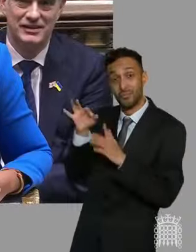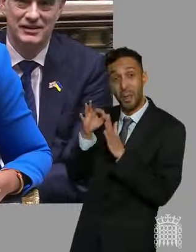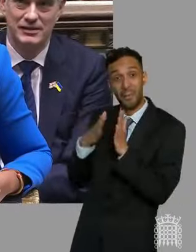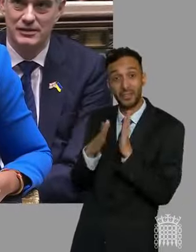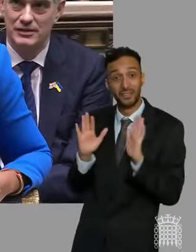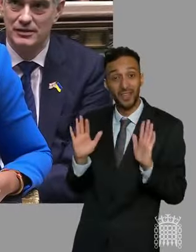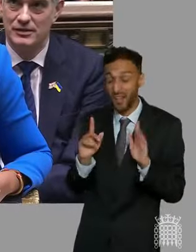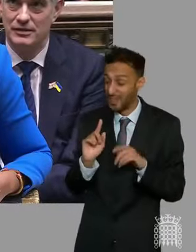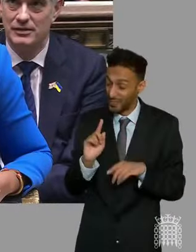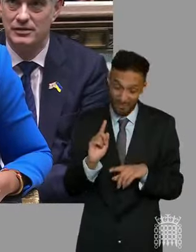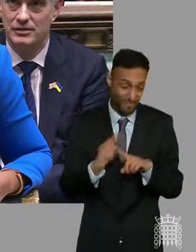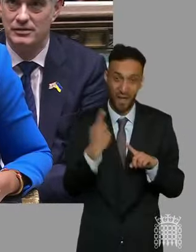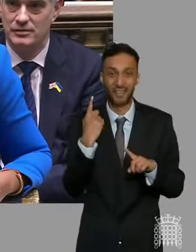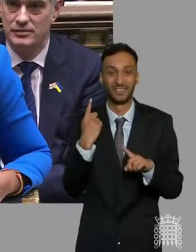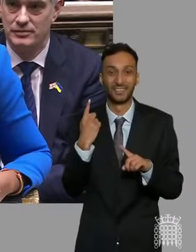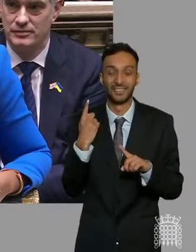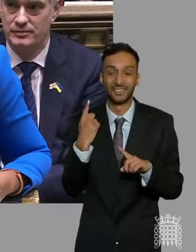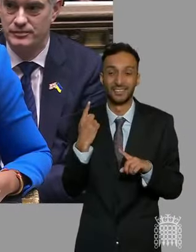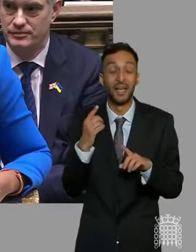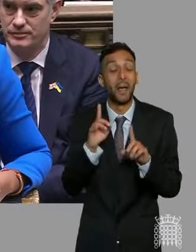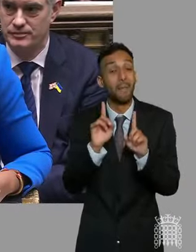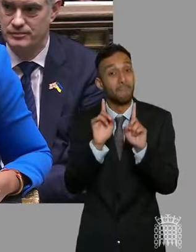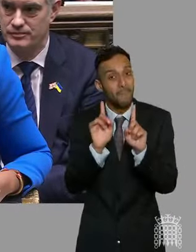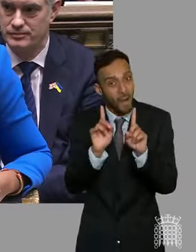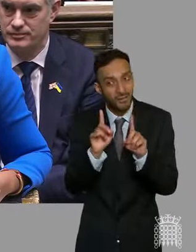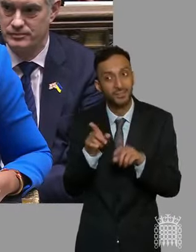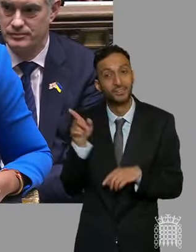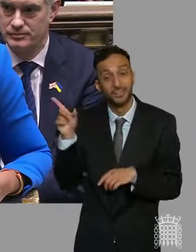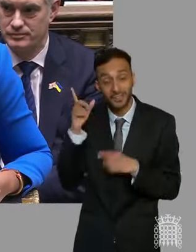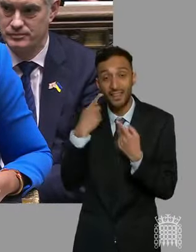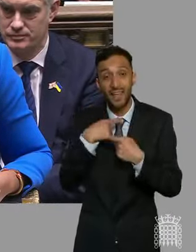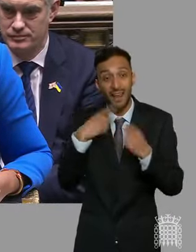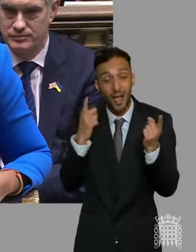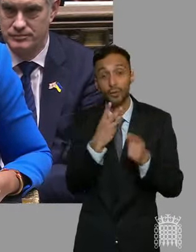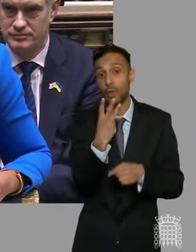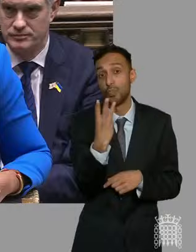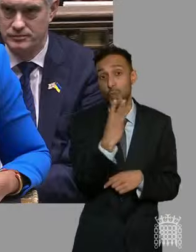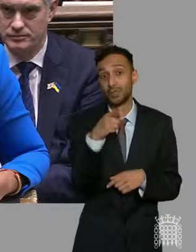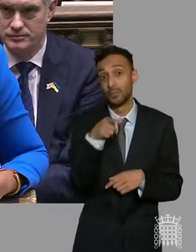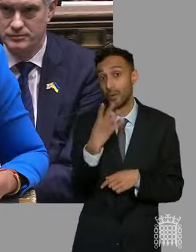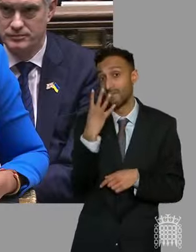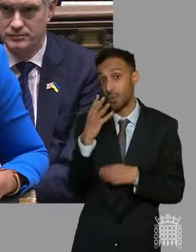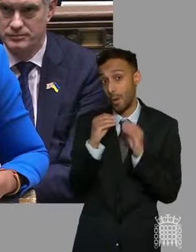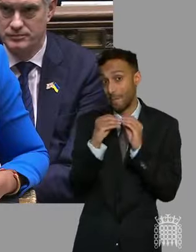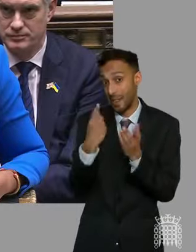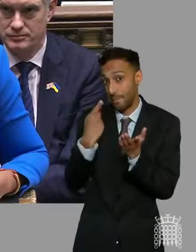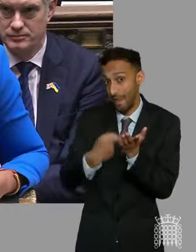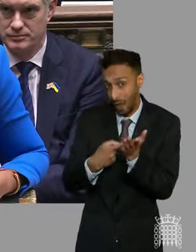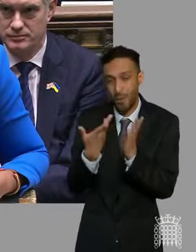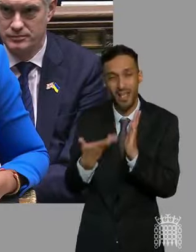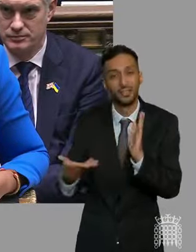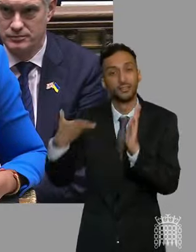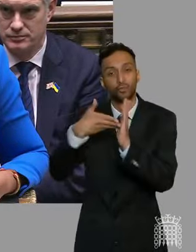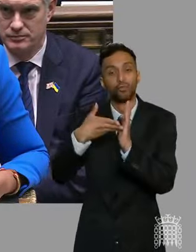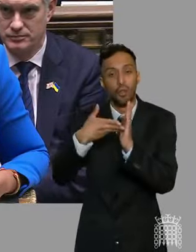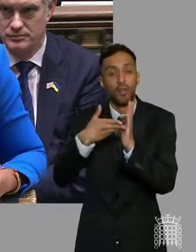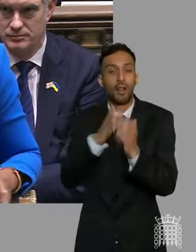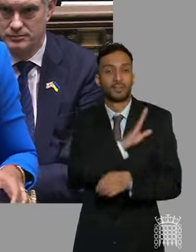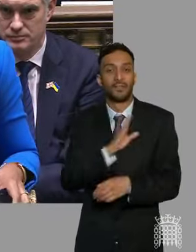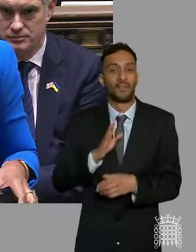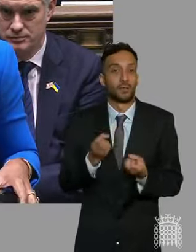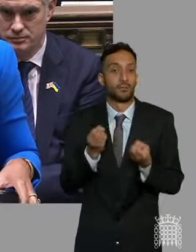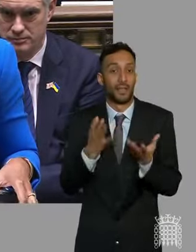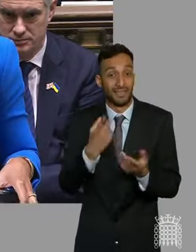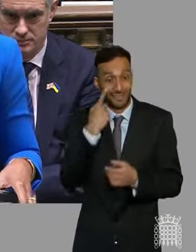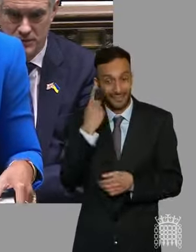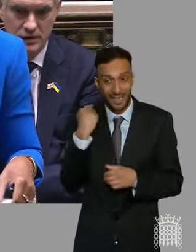he announced £13.4 billion in additional defence spending yesterday. This morning, his Defence Secretary said the uplift is only $6 billion, which